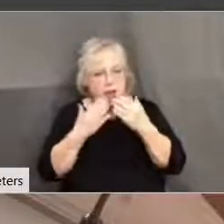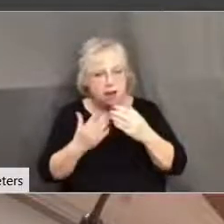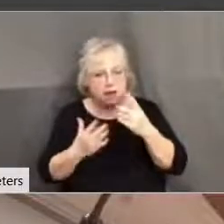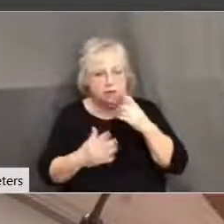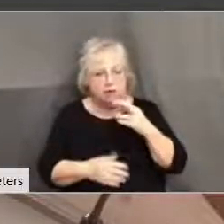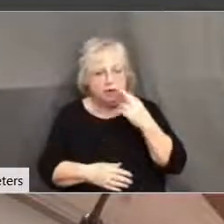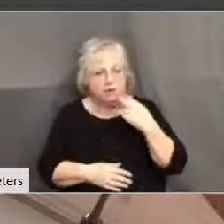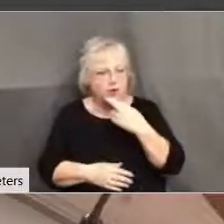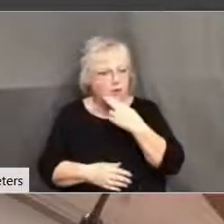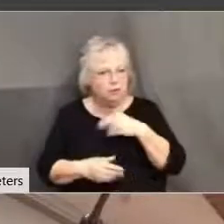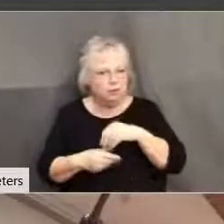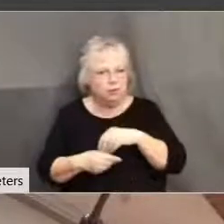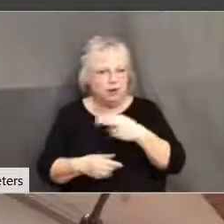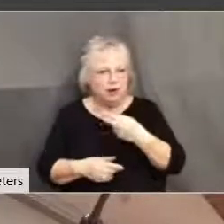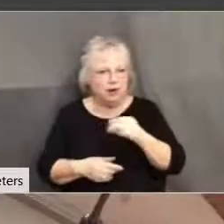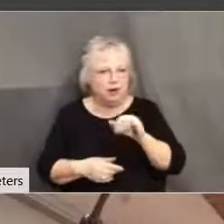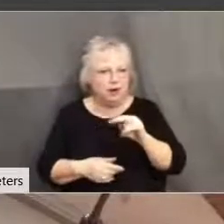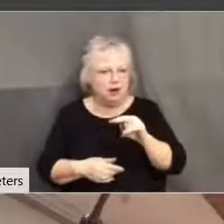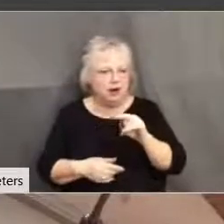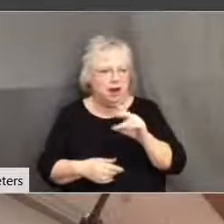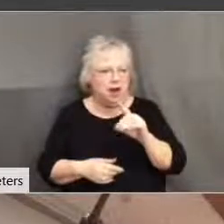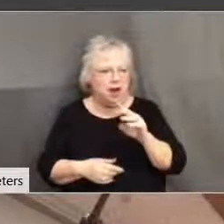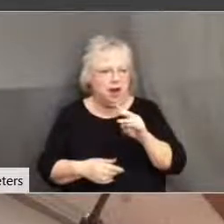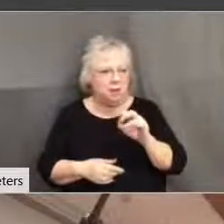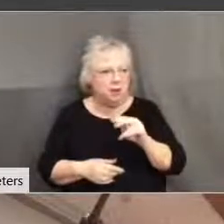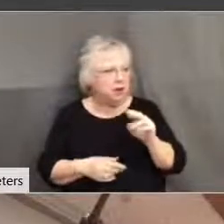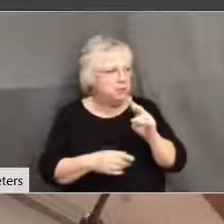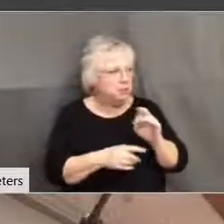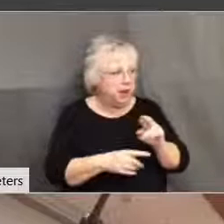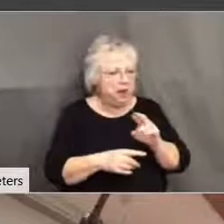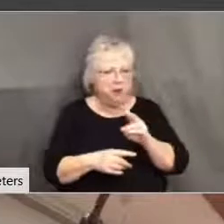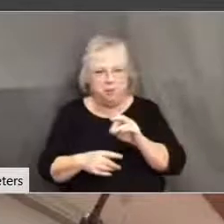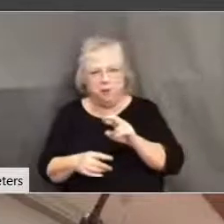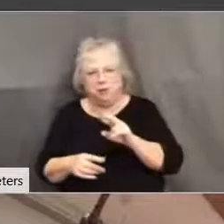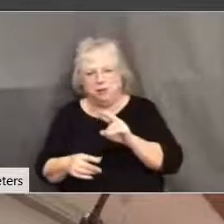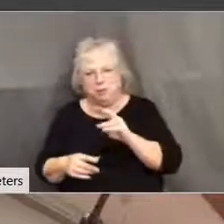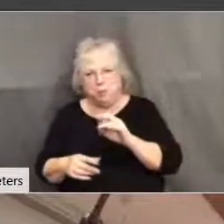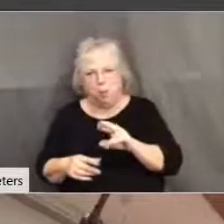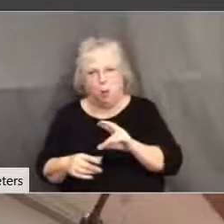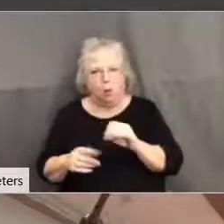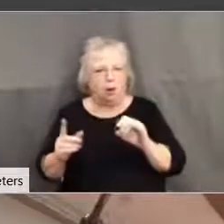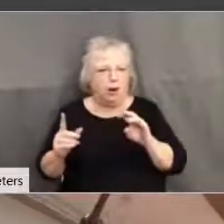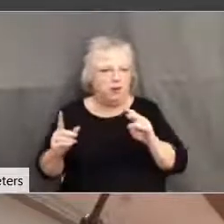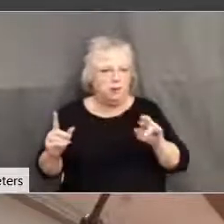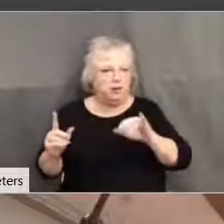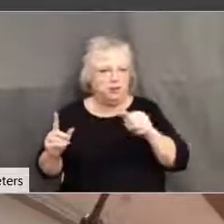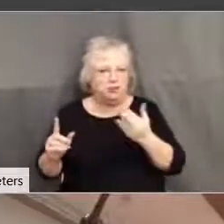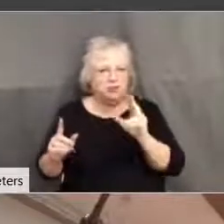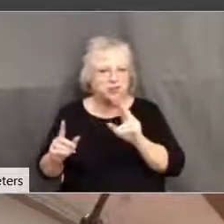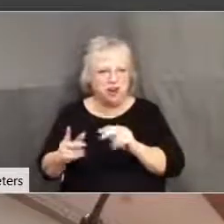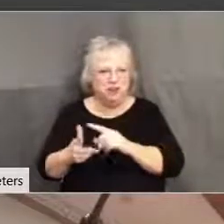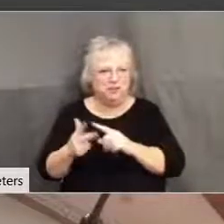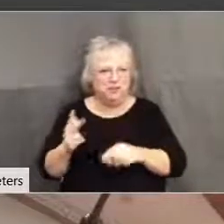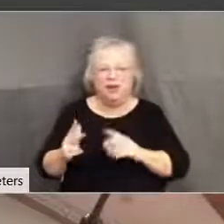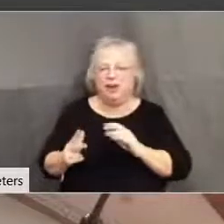at Hyman, Mayor and Mr. Moore and Mr. John. You're welcome. Our pleasure. Our